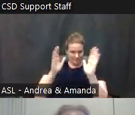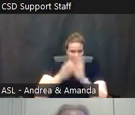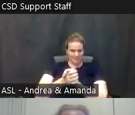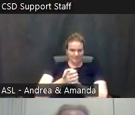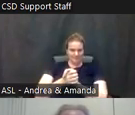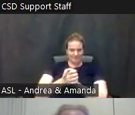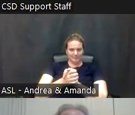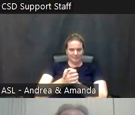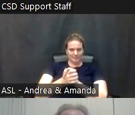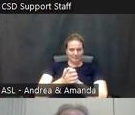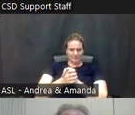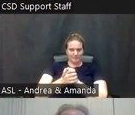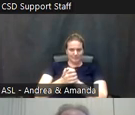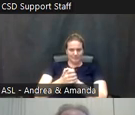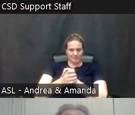And